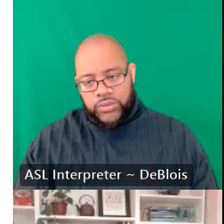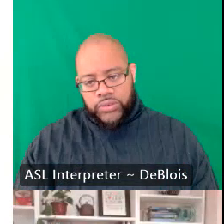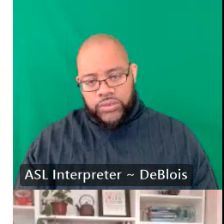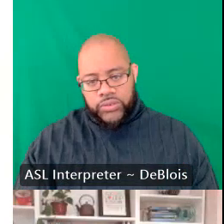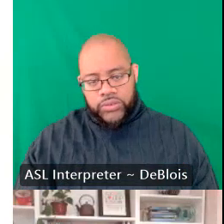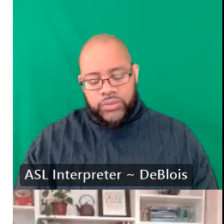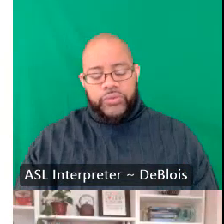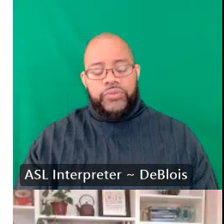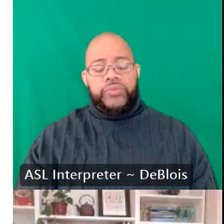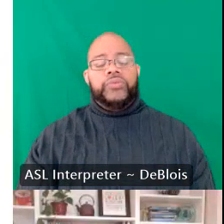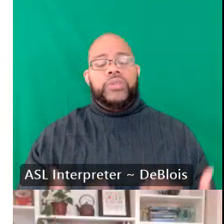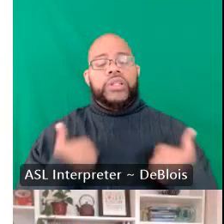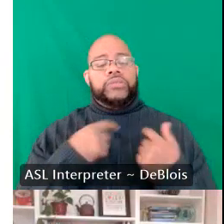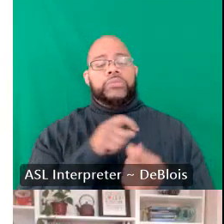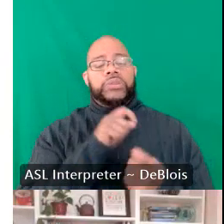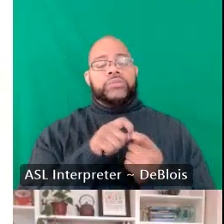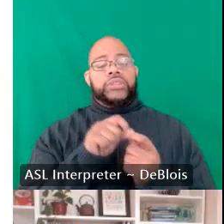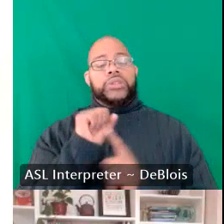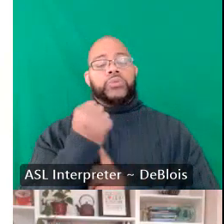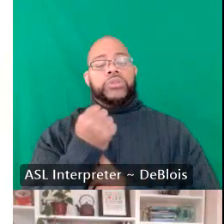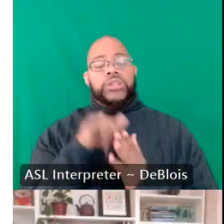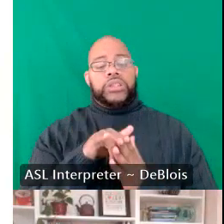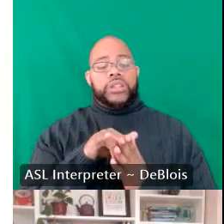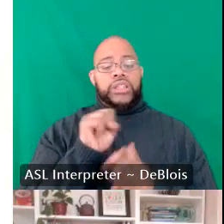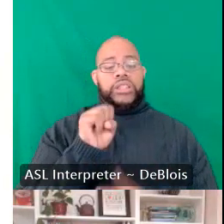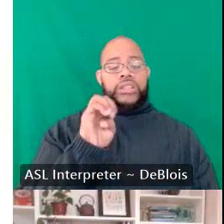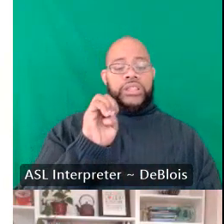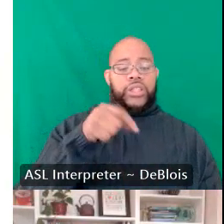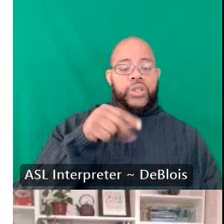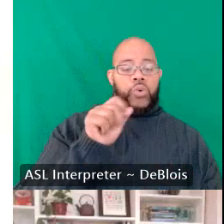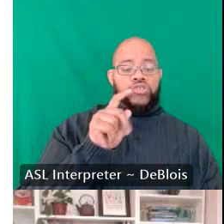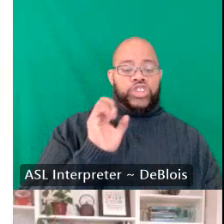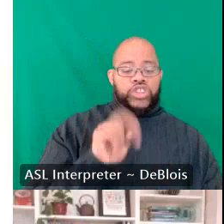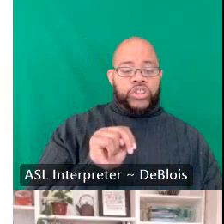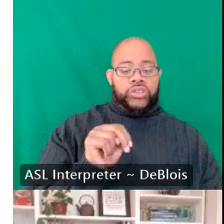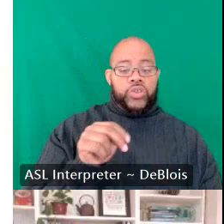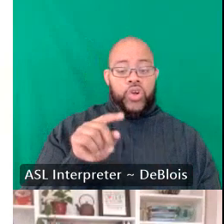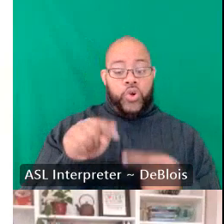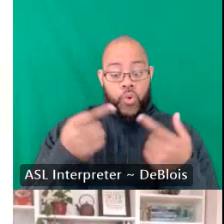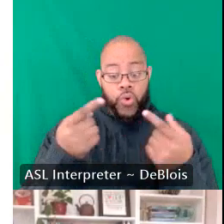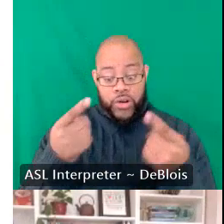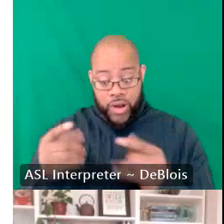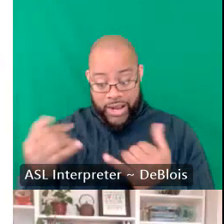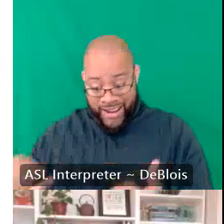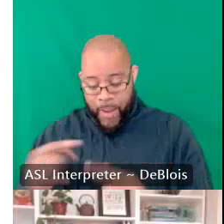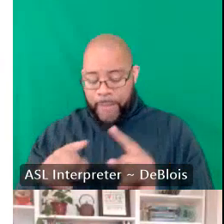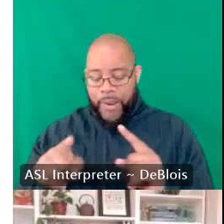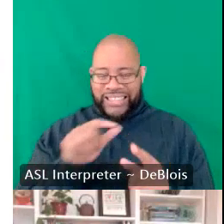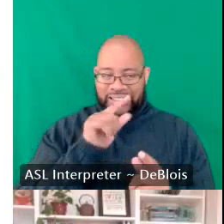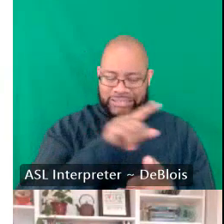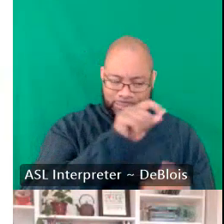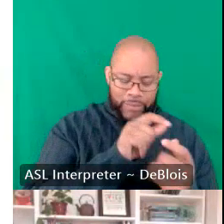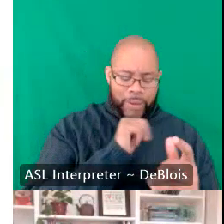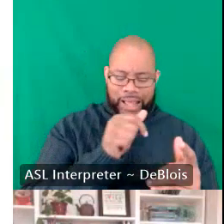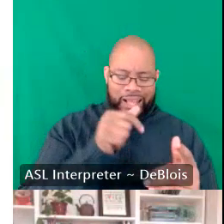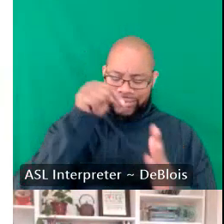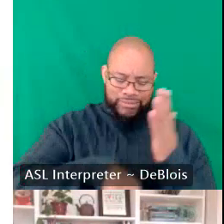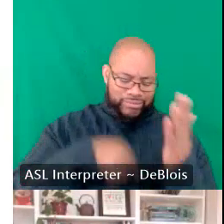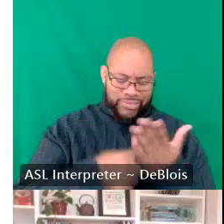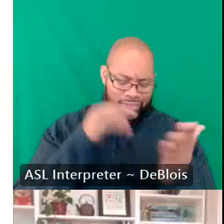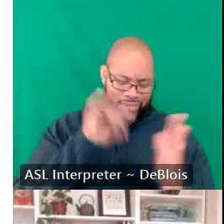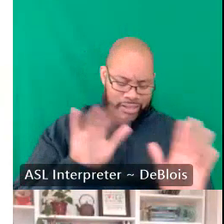There is a particular case where a sequestration is going on now, but it's very specific, so I'm not going to go into any more detail on